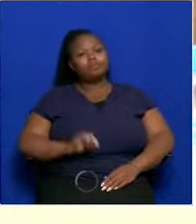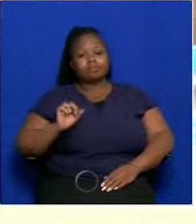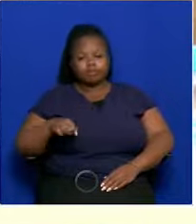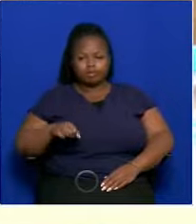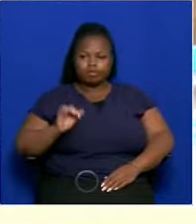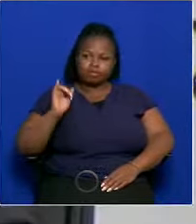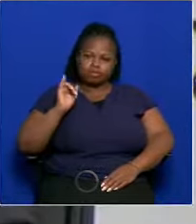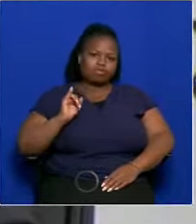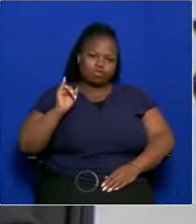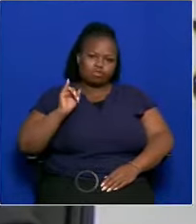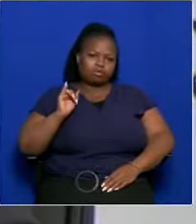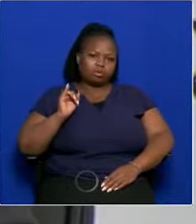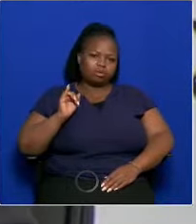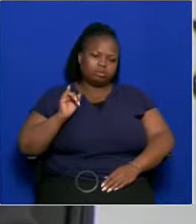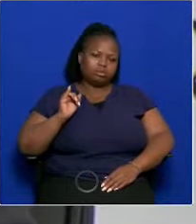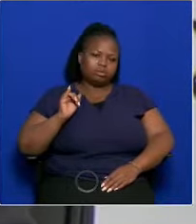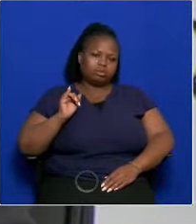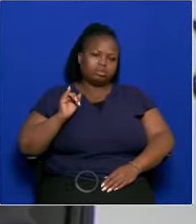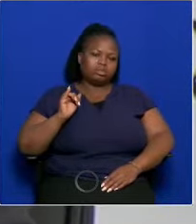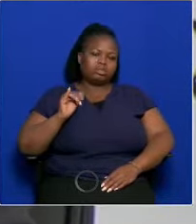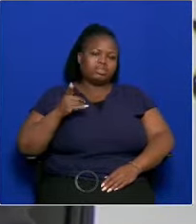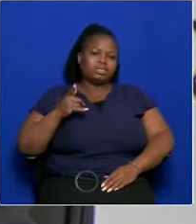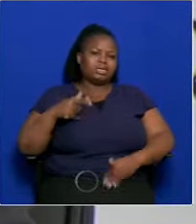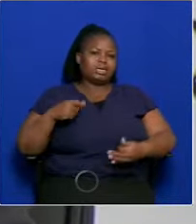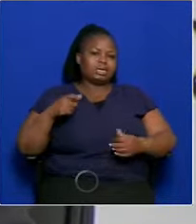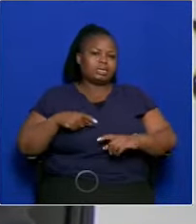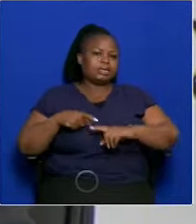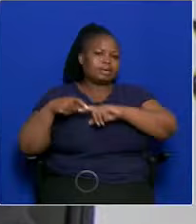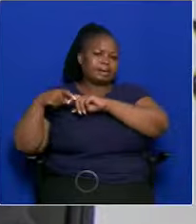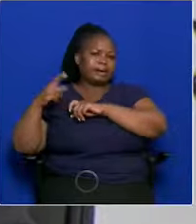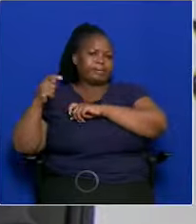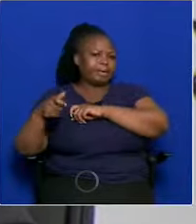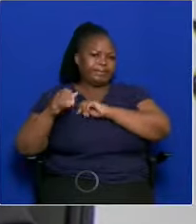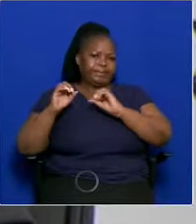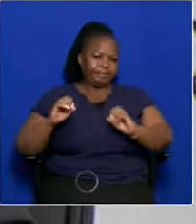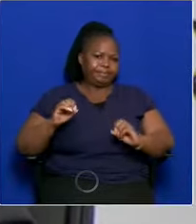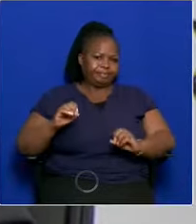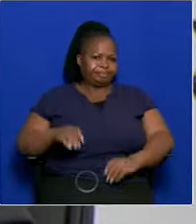repudiated. Yes. How much did the insurer quote?